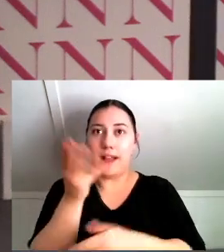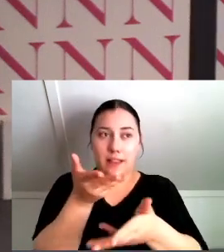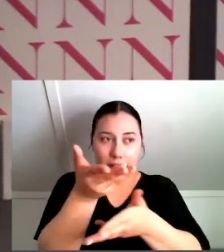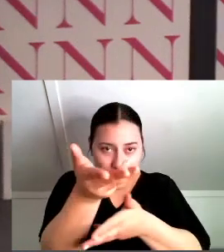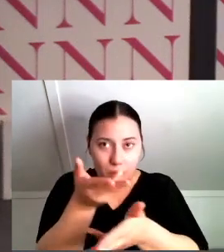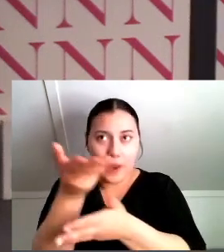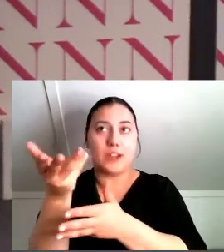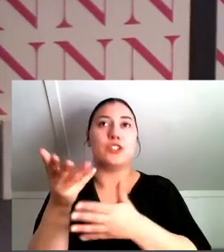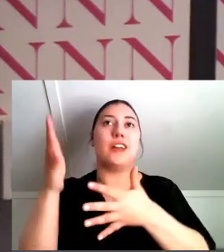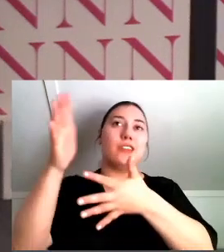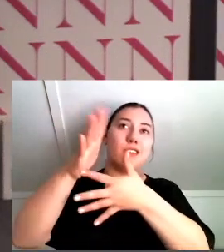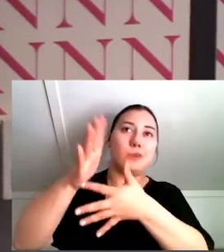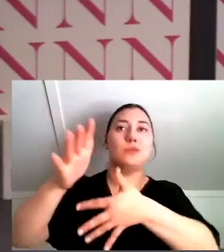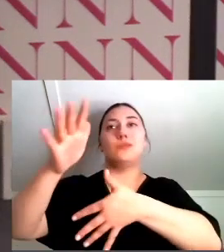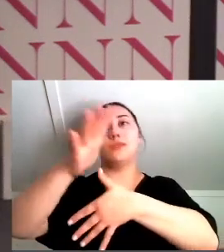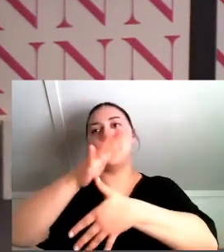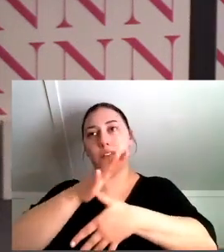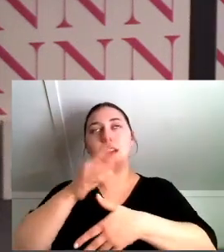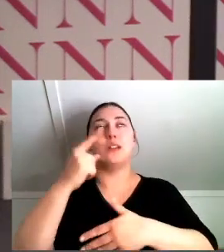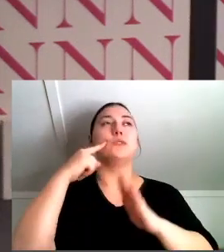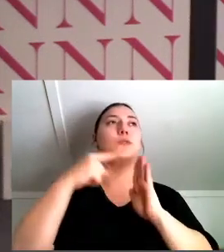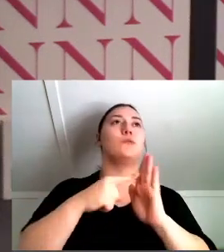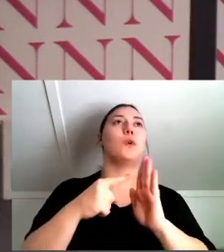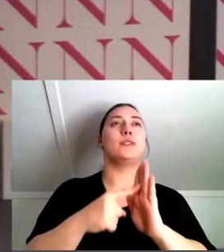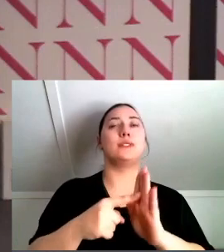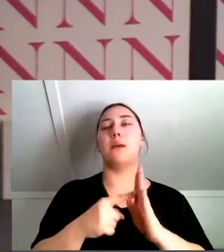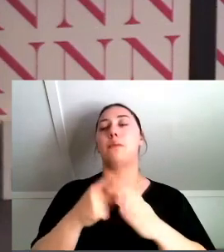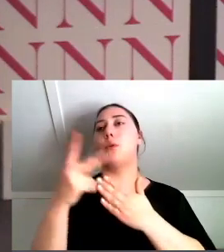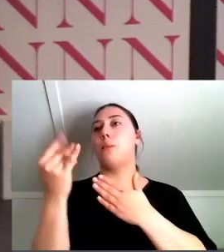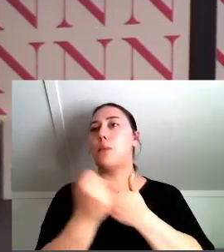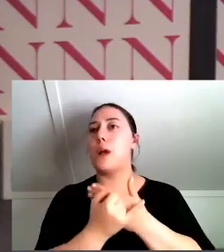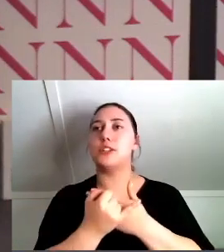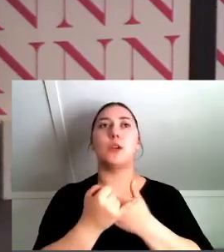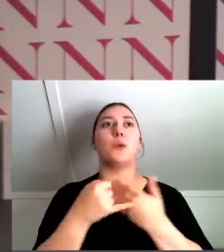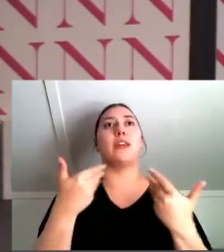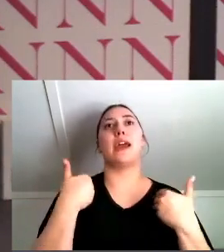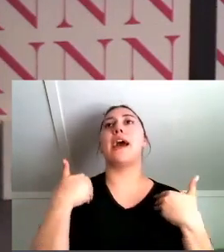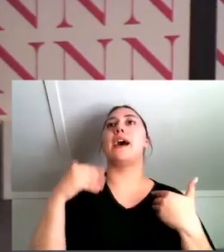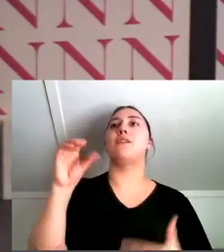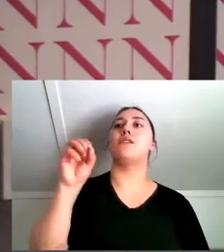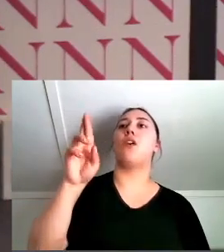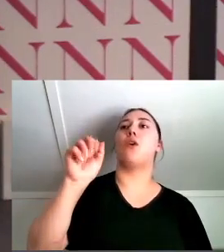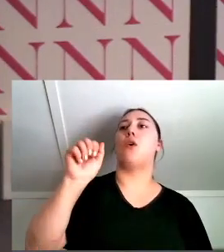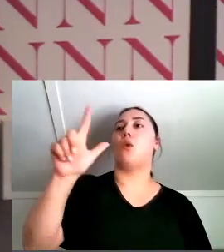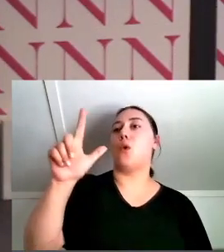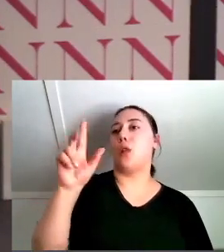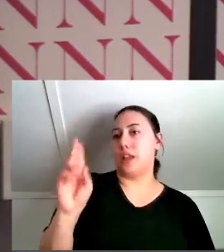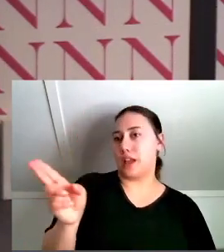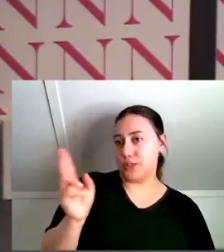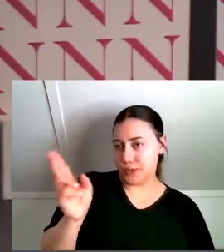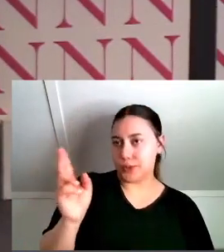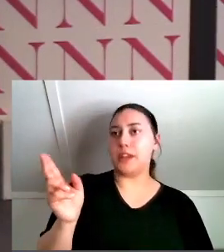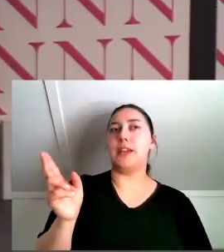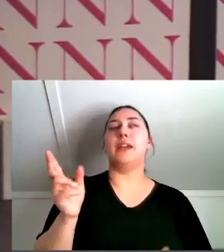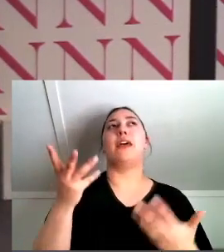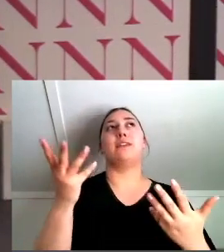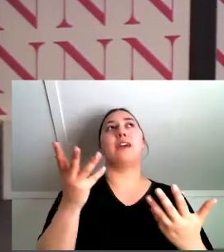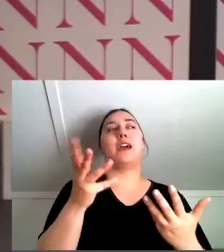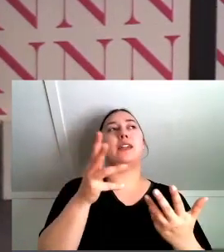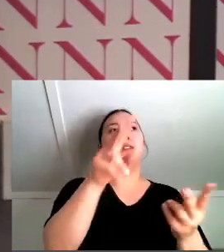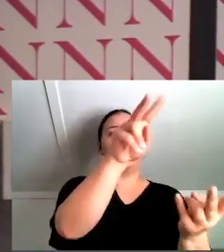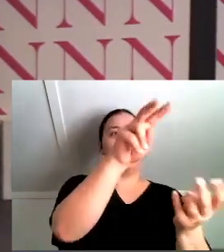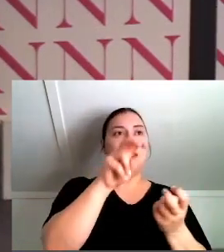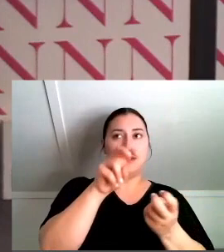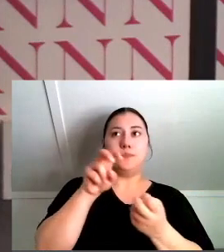do projects where they would do these really sort of deep oral histories and then turn those oral histories into like audio